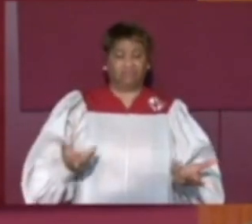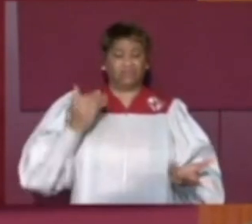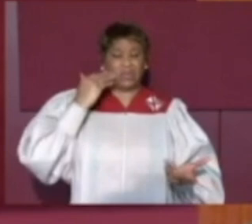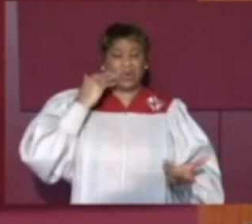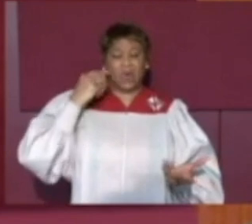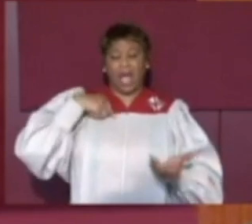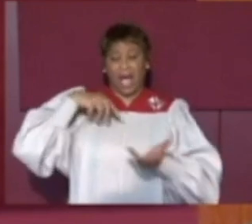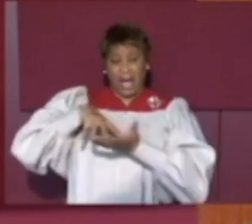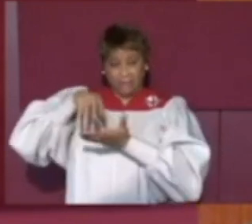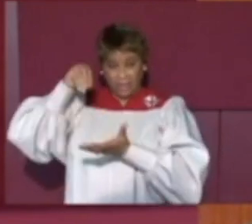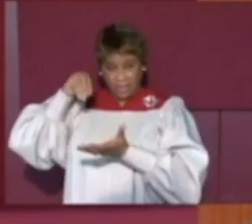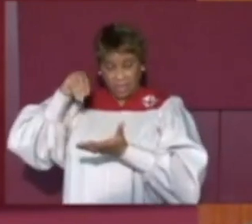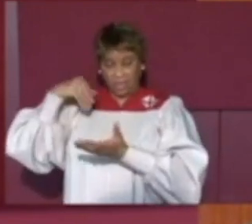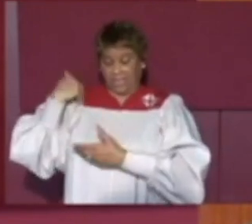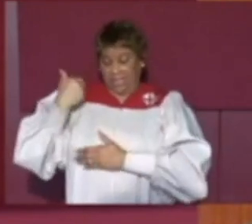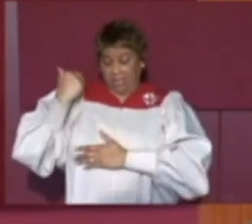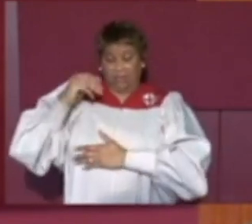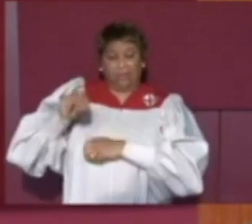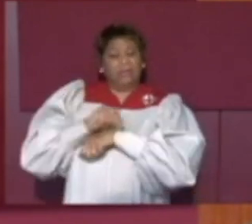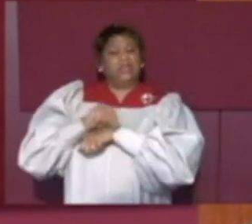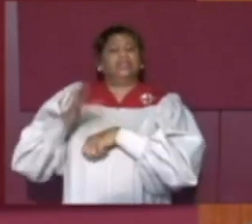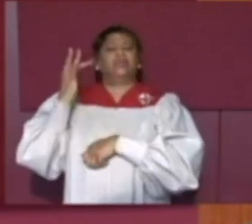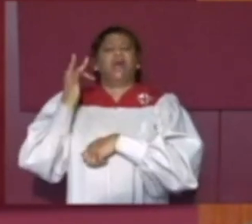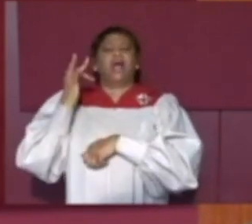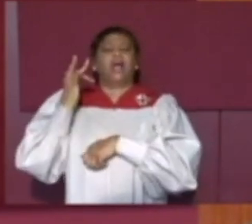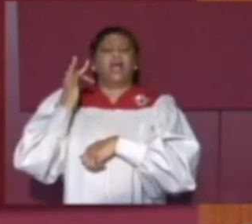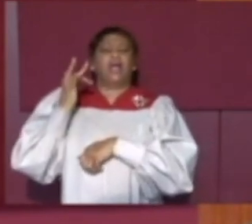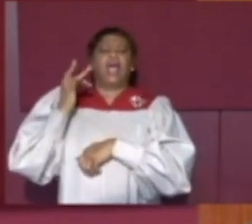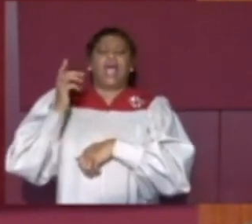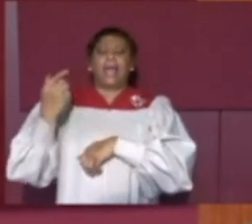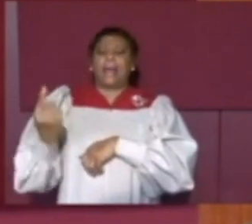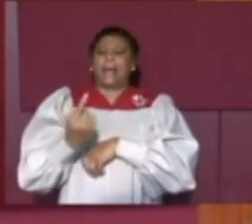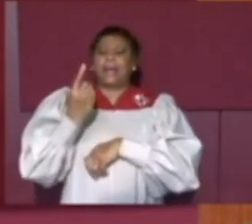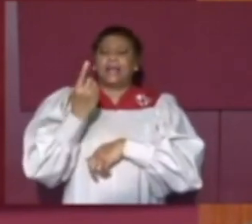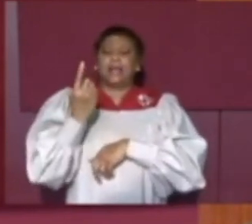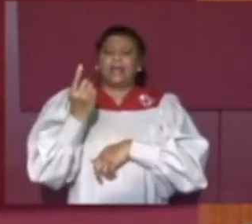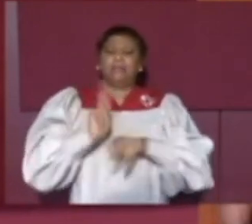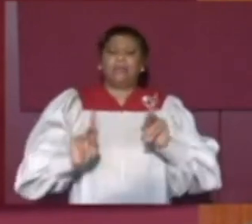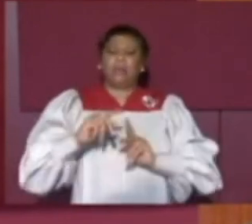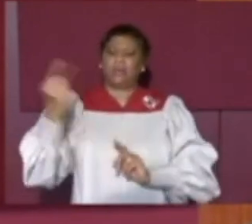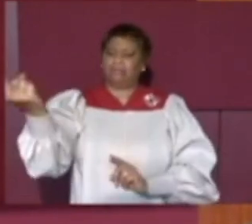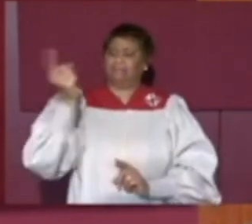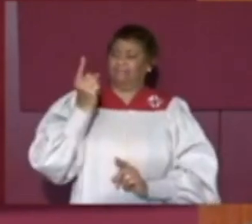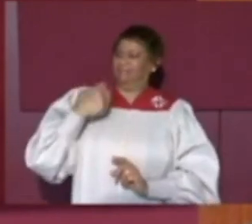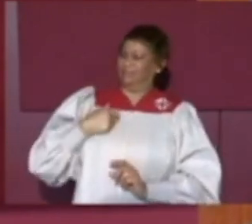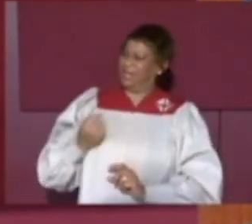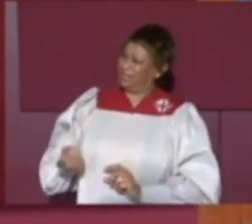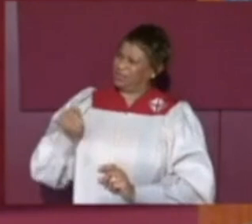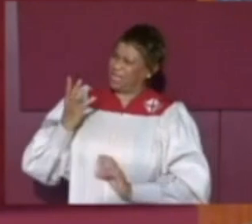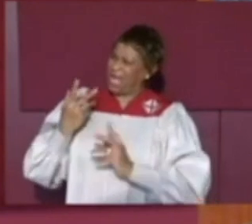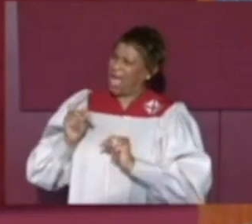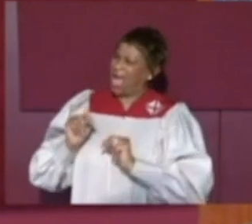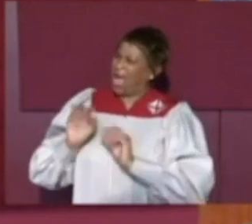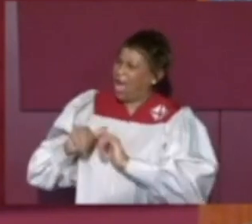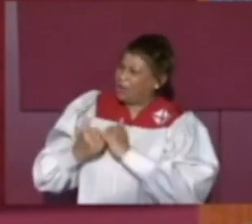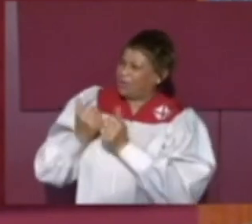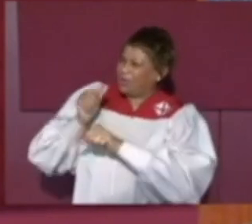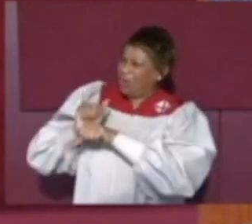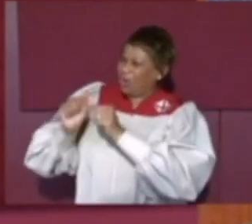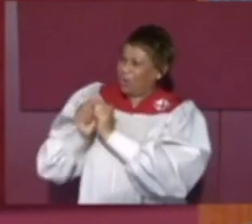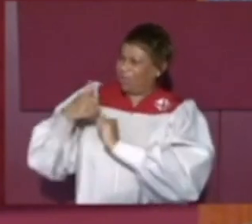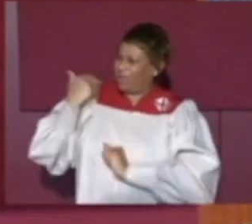I learned this in youth ministry because I used to always have people come up to me and say, I don't know how you work with young people.